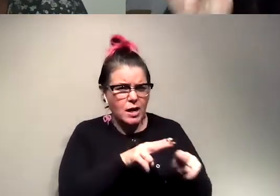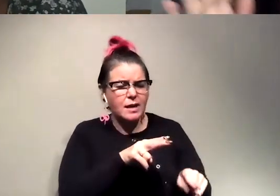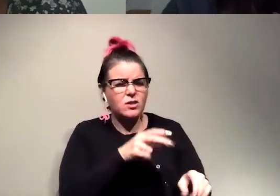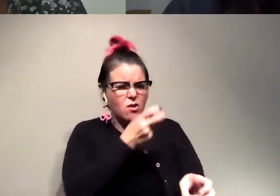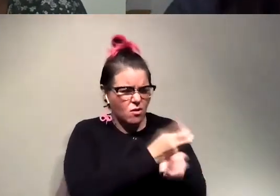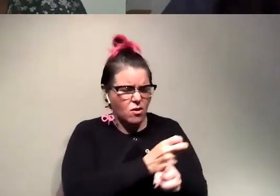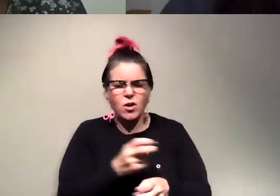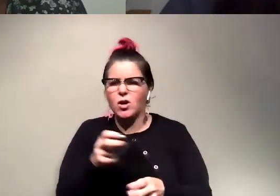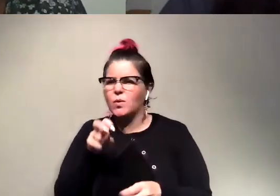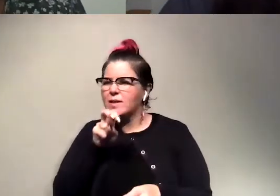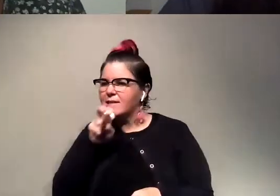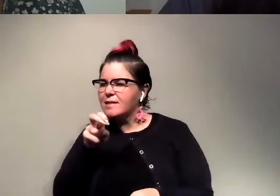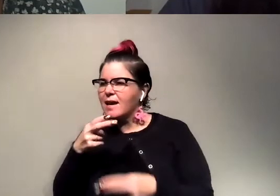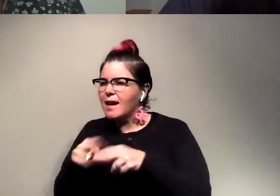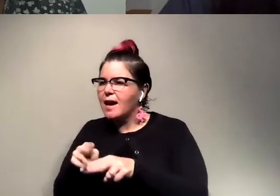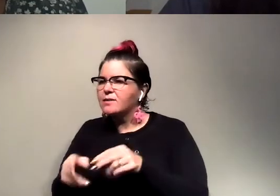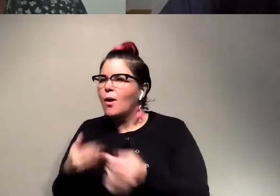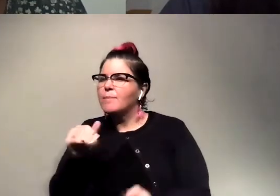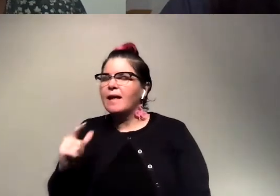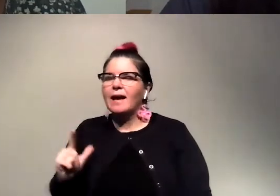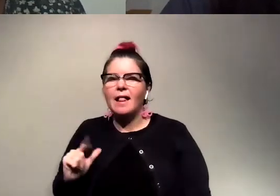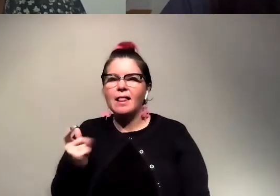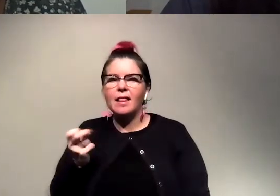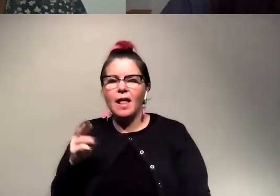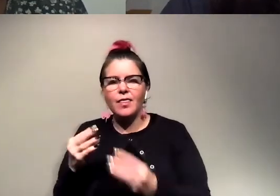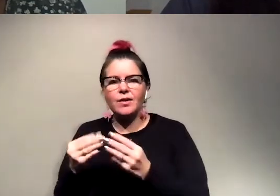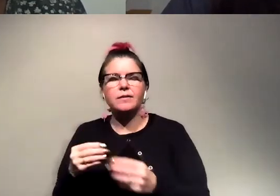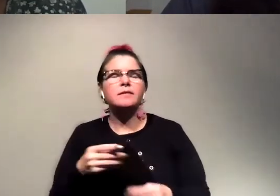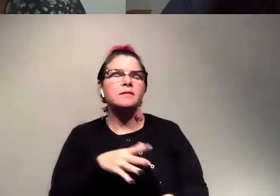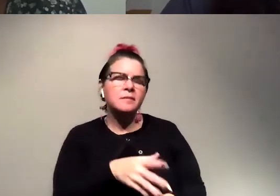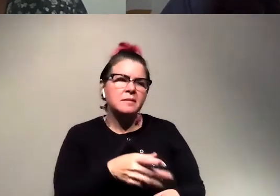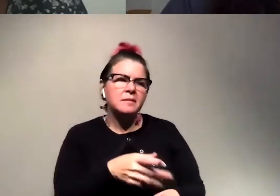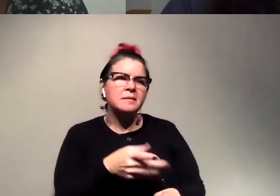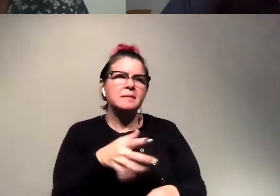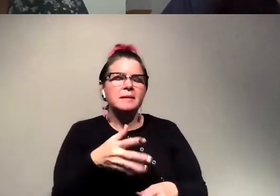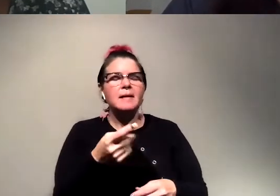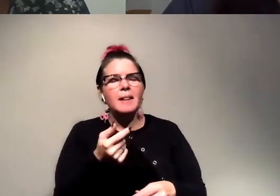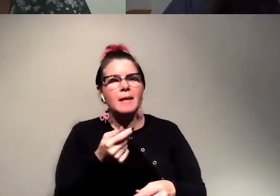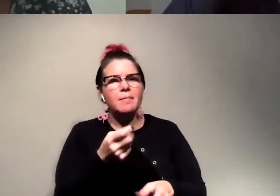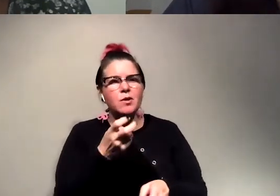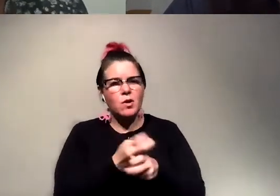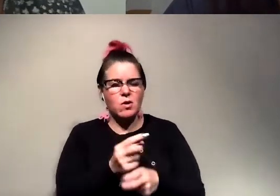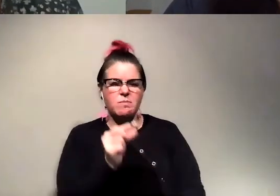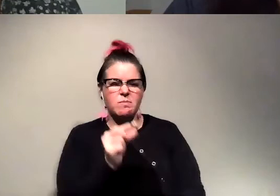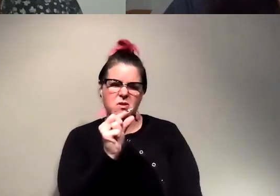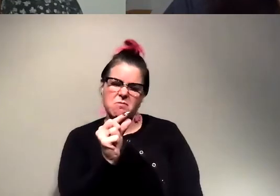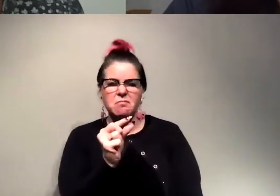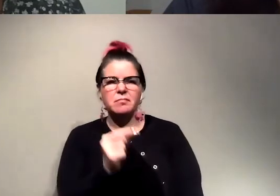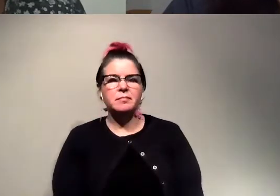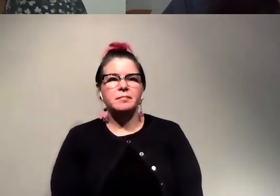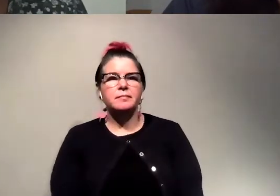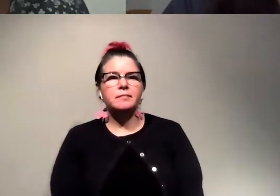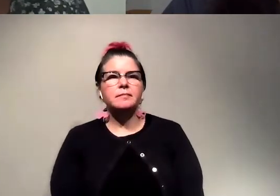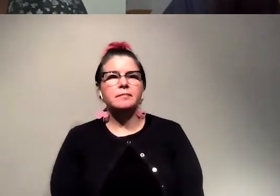like leathery? So they are a little bit hard, and they're pretty small, they're pretty tiny, and they lay them in the soil.